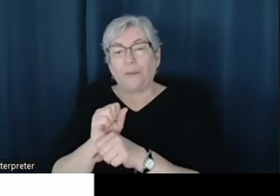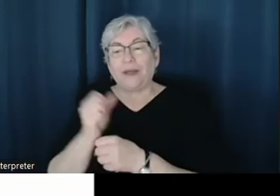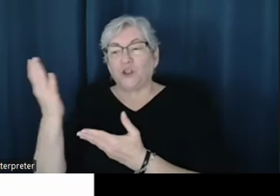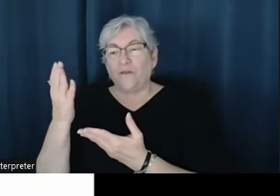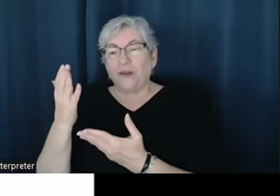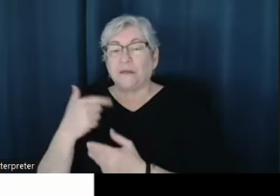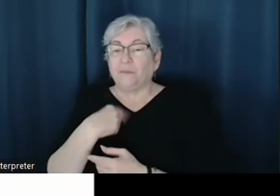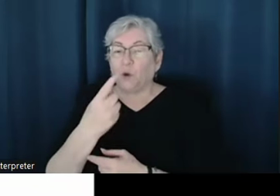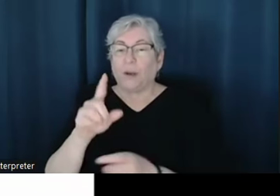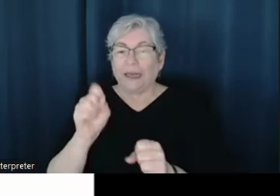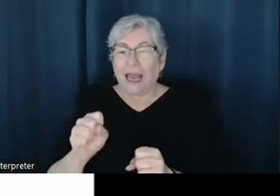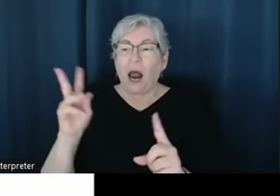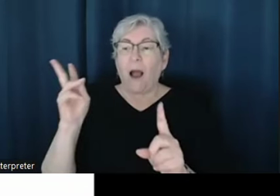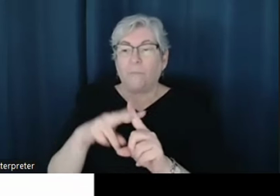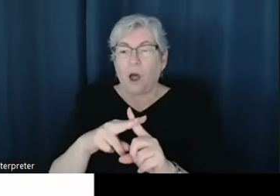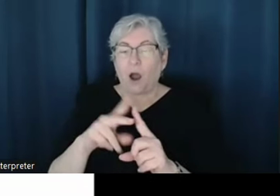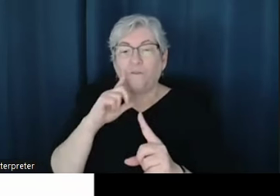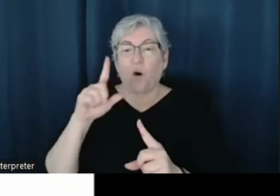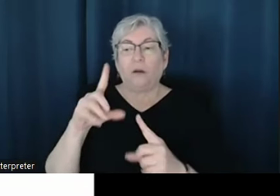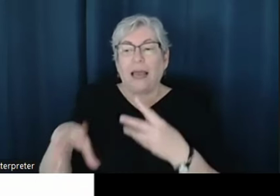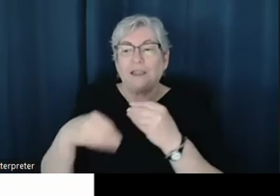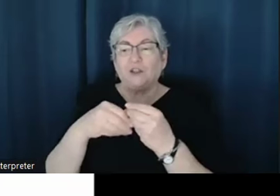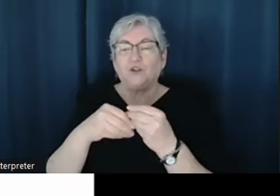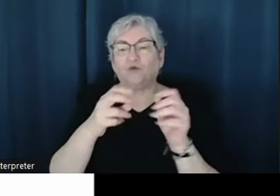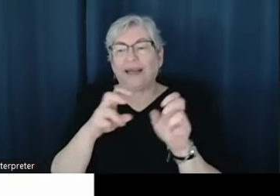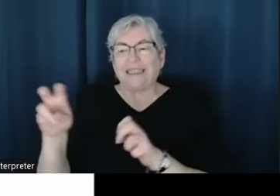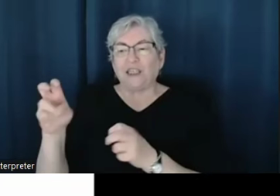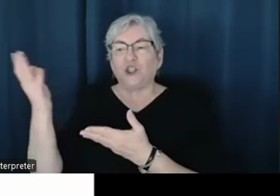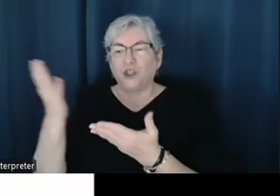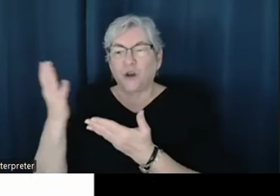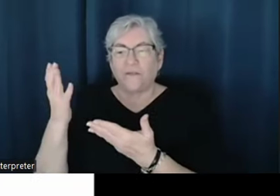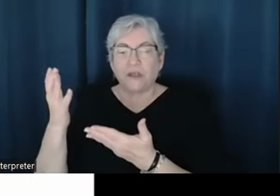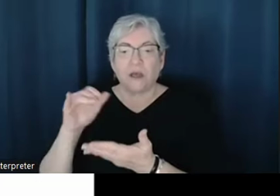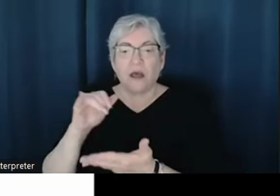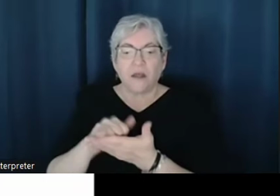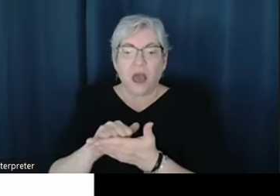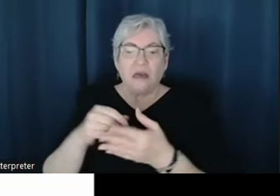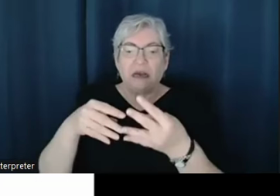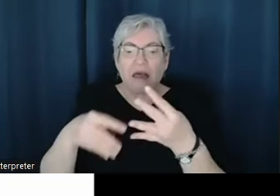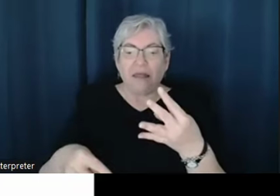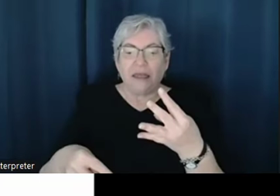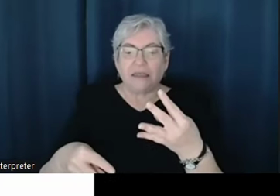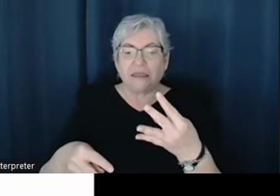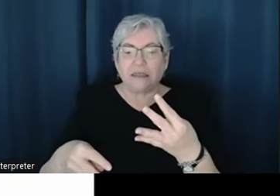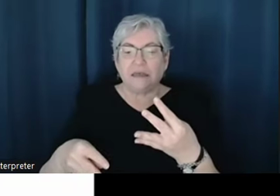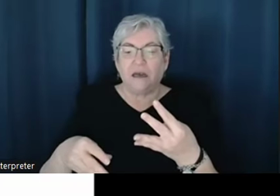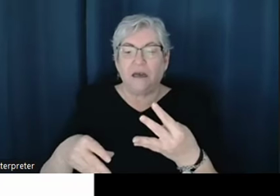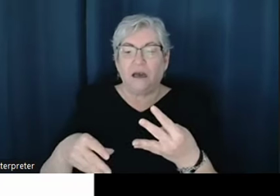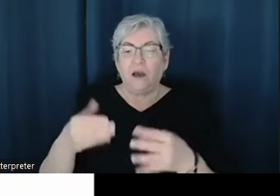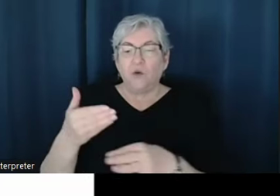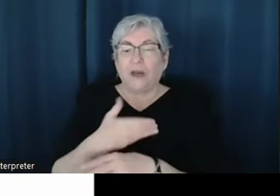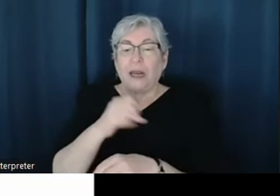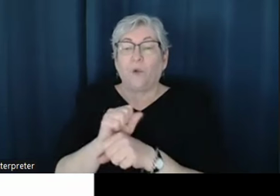I said, you can also apply for additional transition services. That list of pre-employment transition services is